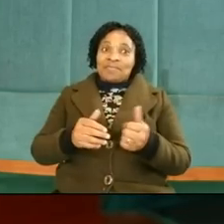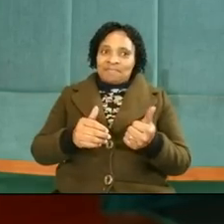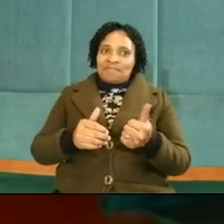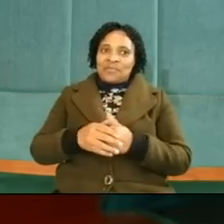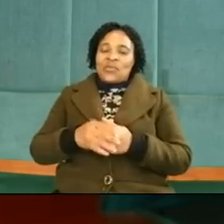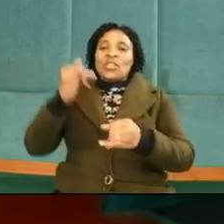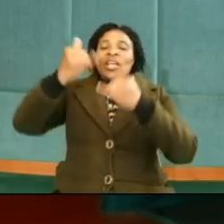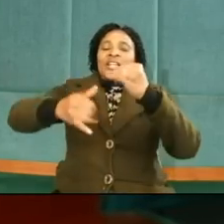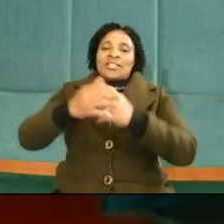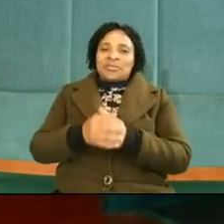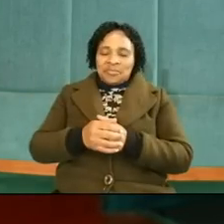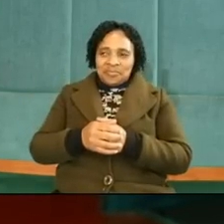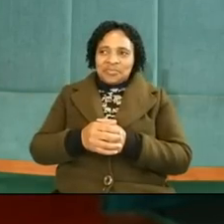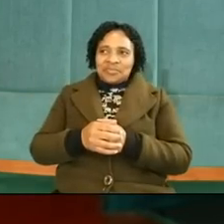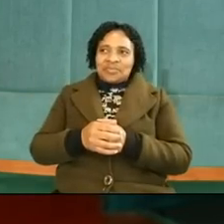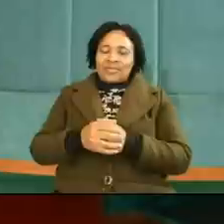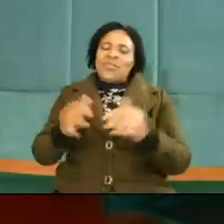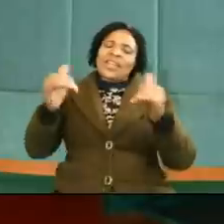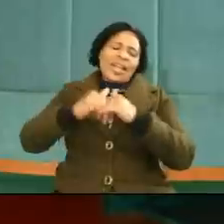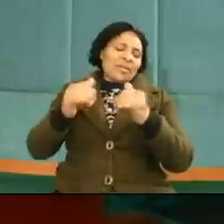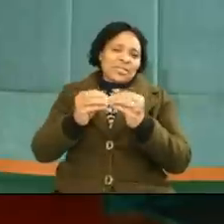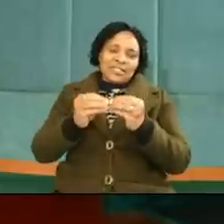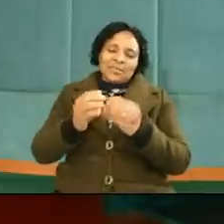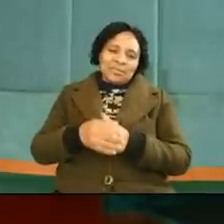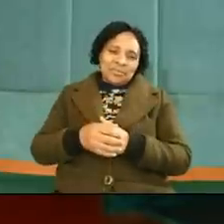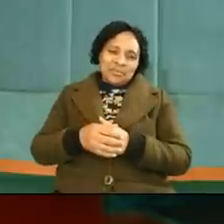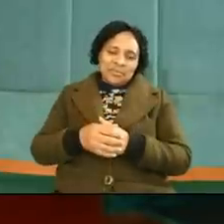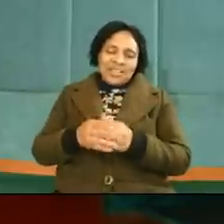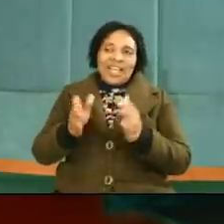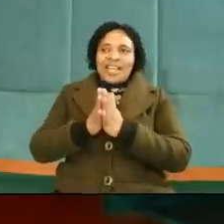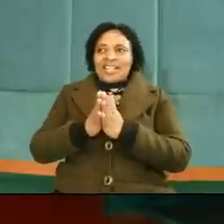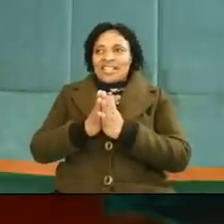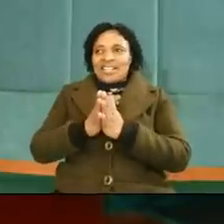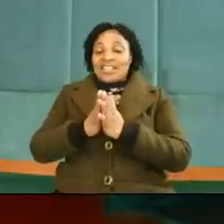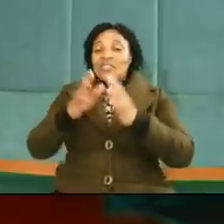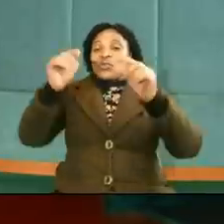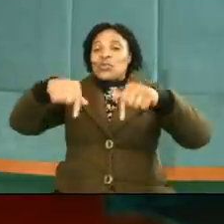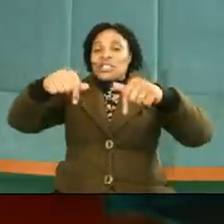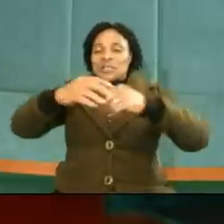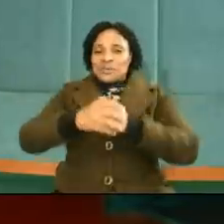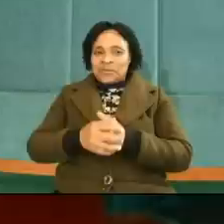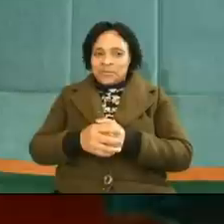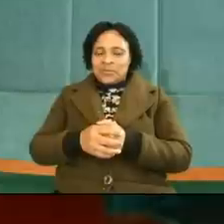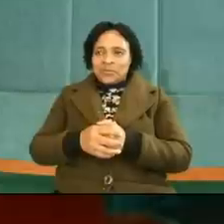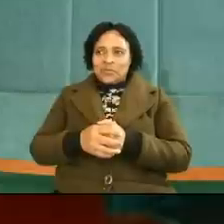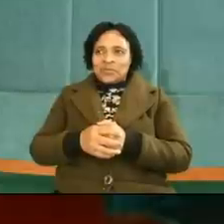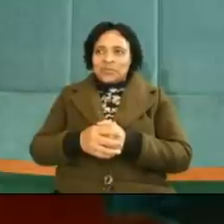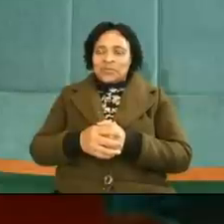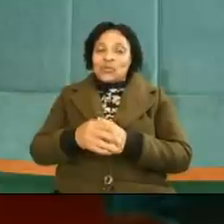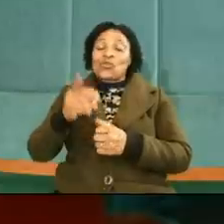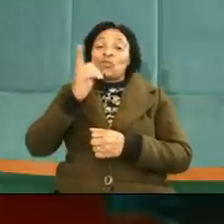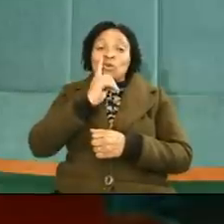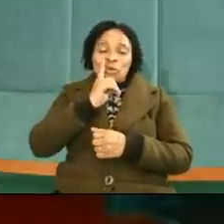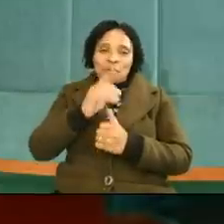the end of camp meeting, and today and